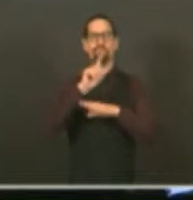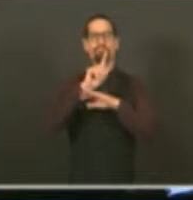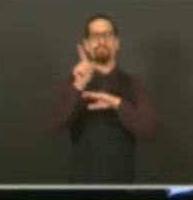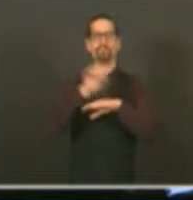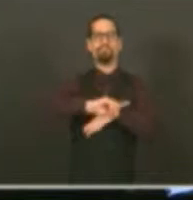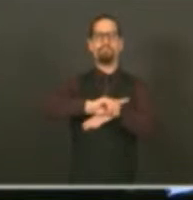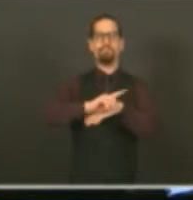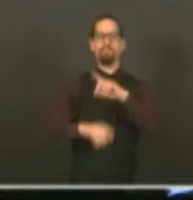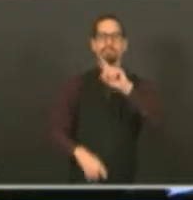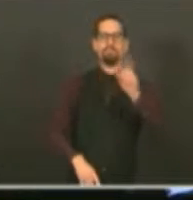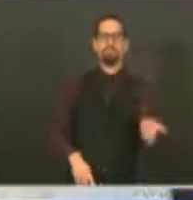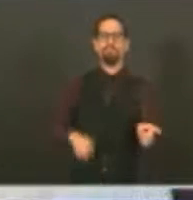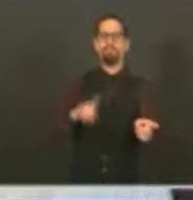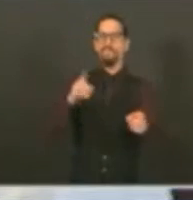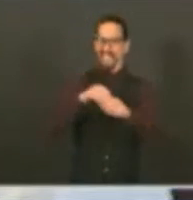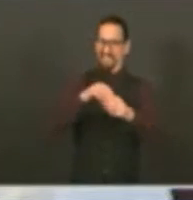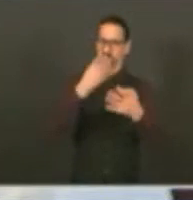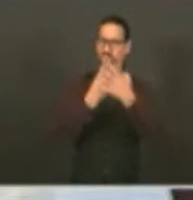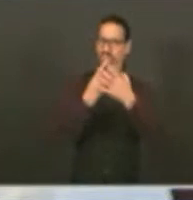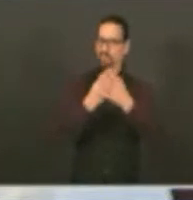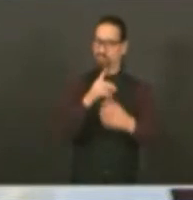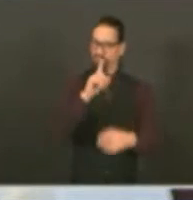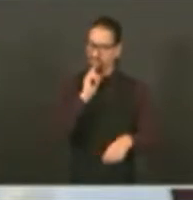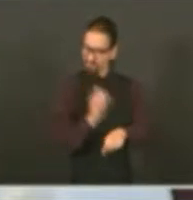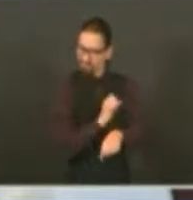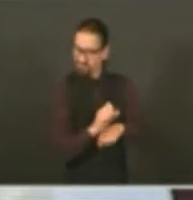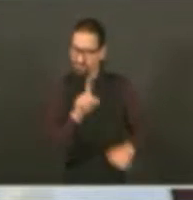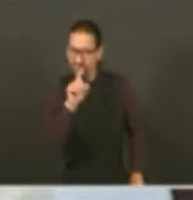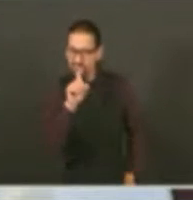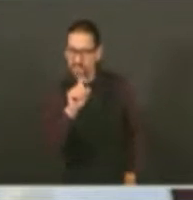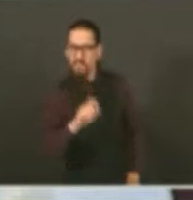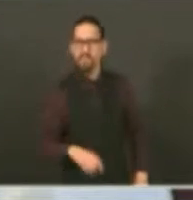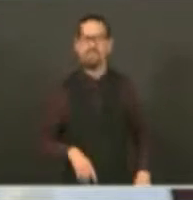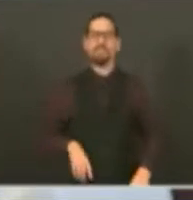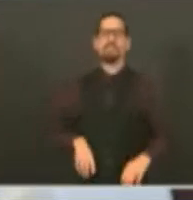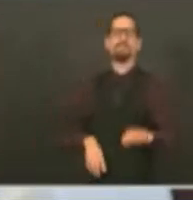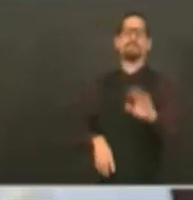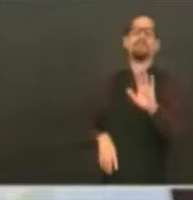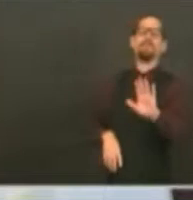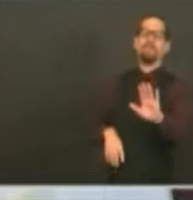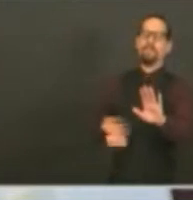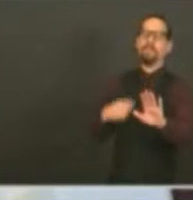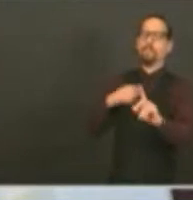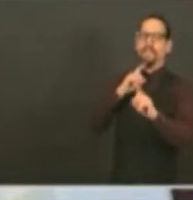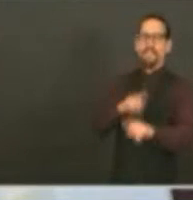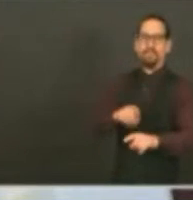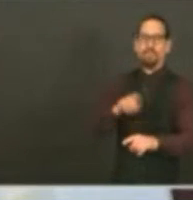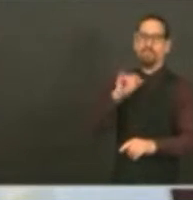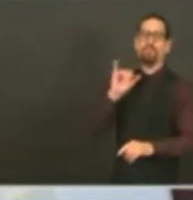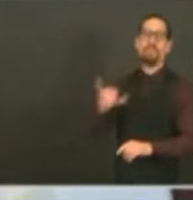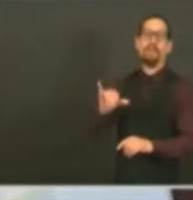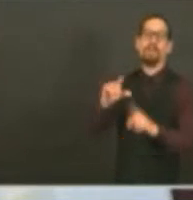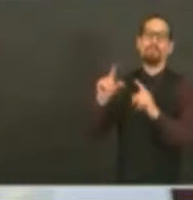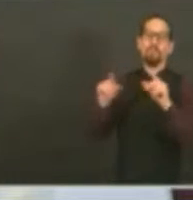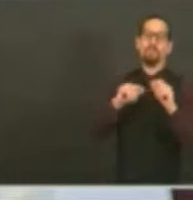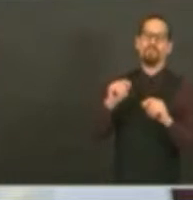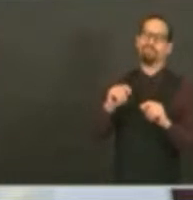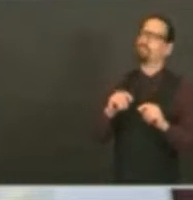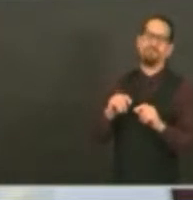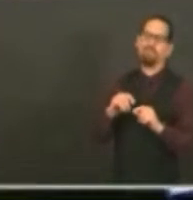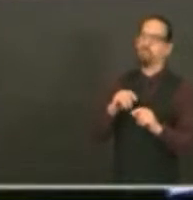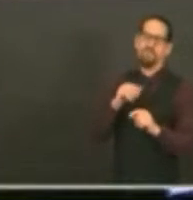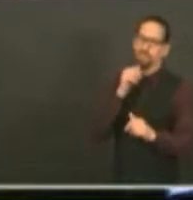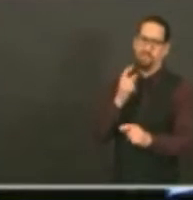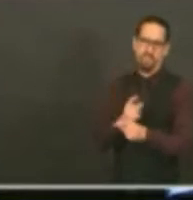of that. That rumor is not a correct one. We're working closely with corrections. We do not have scenarios such as that. And lastly, a